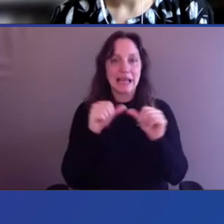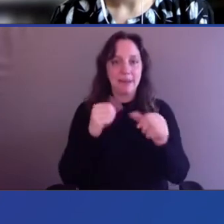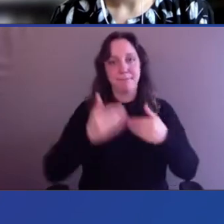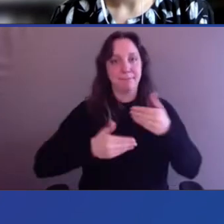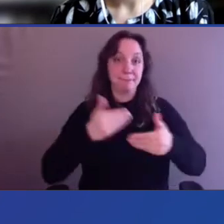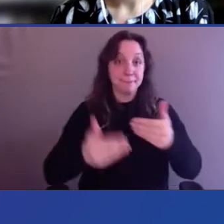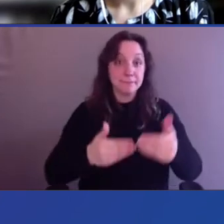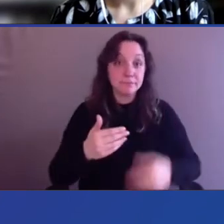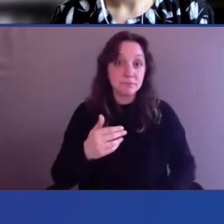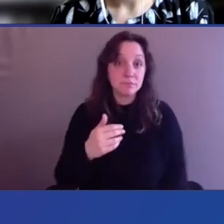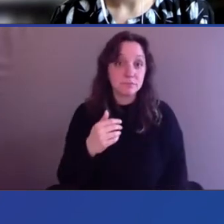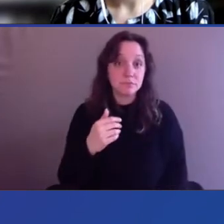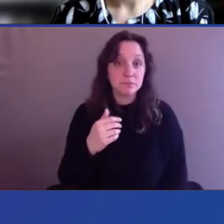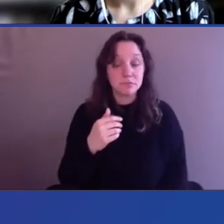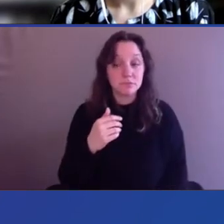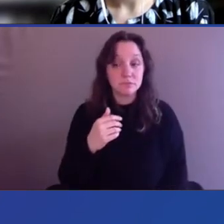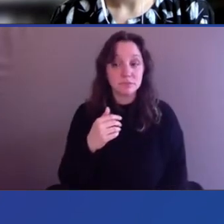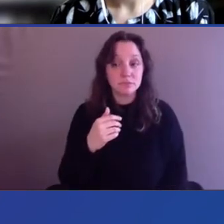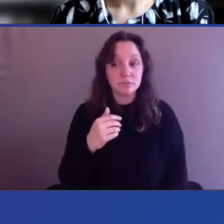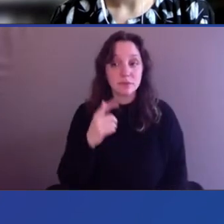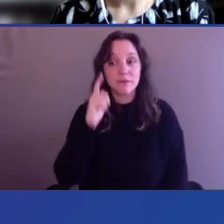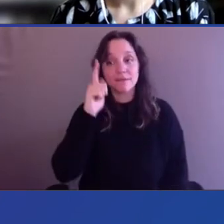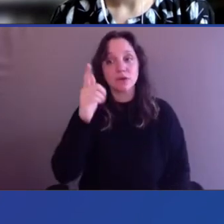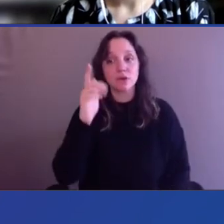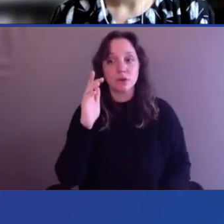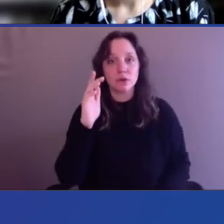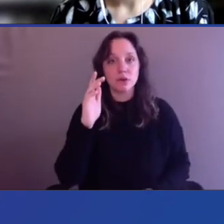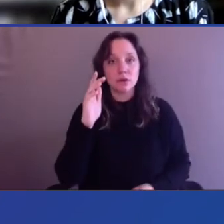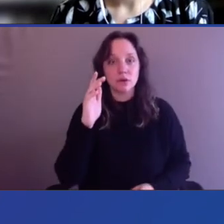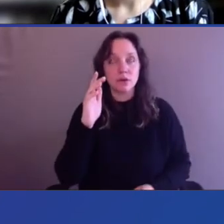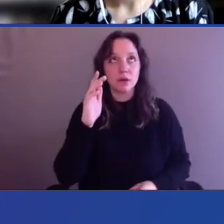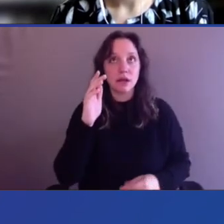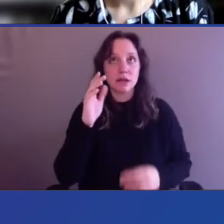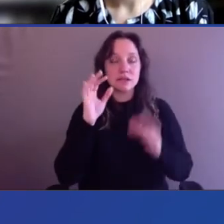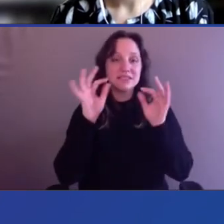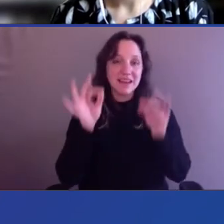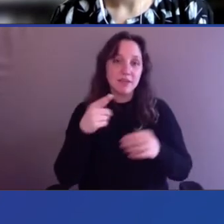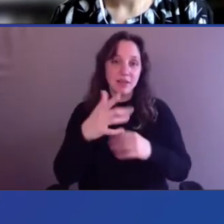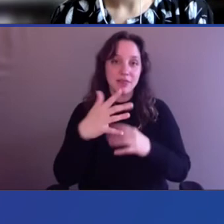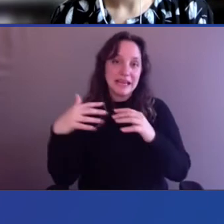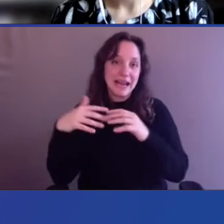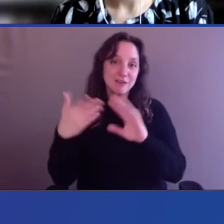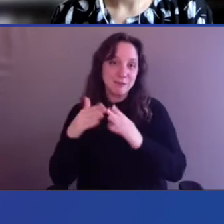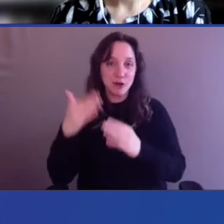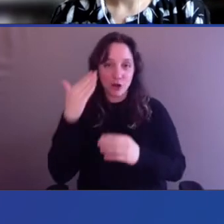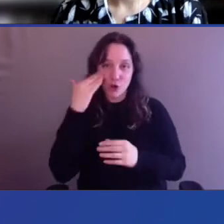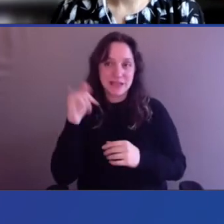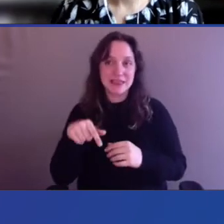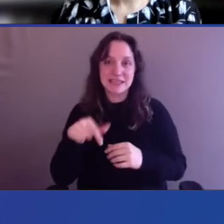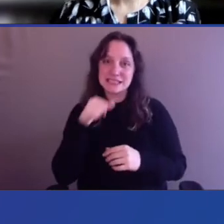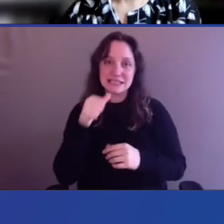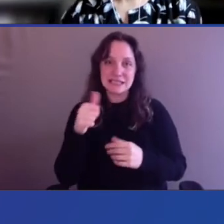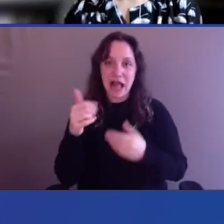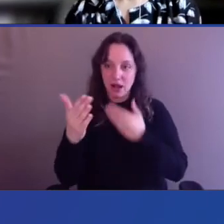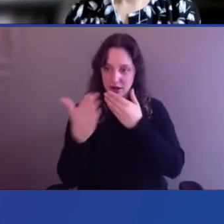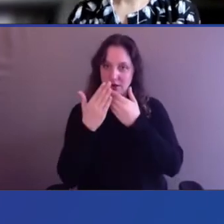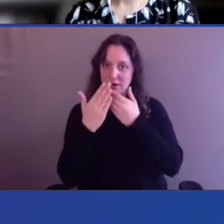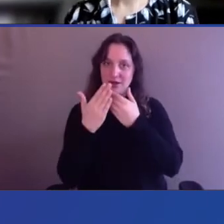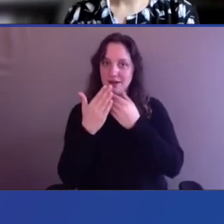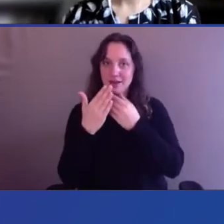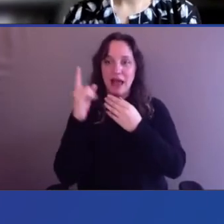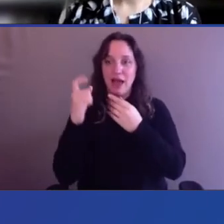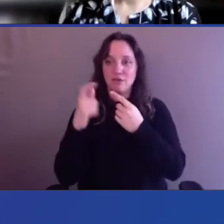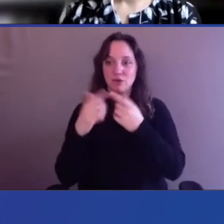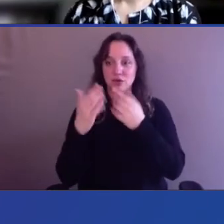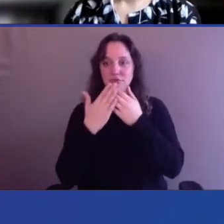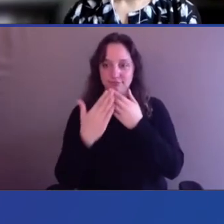say, to pay off in the long run. Certainly the Native community knows this. This is not you cannot look at the short-term